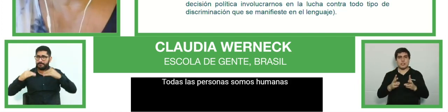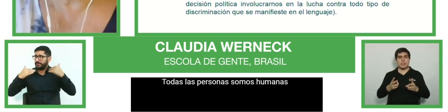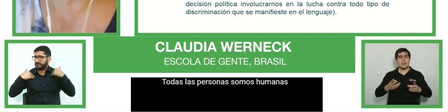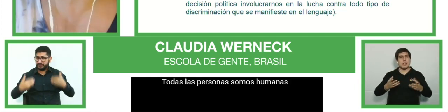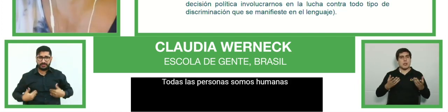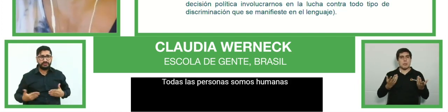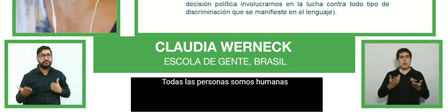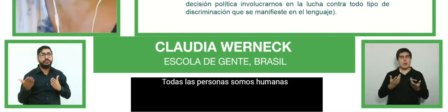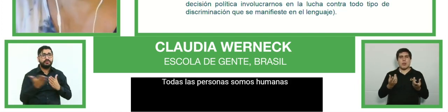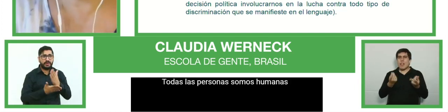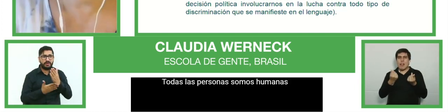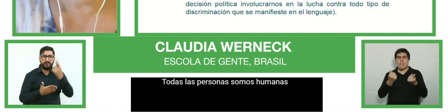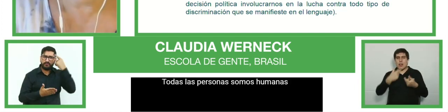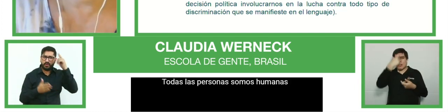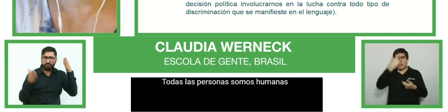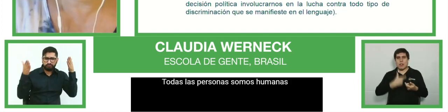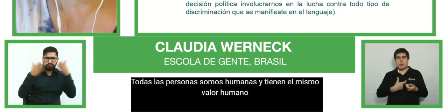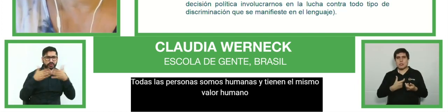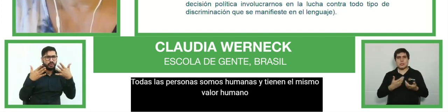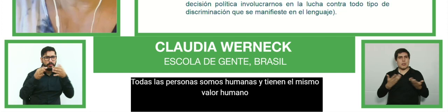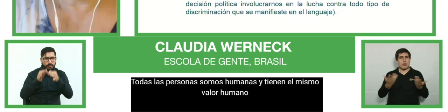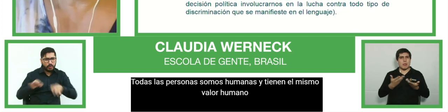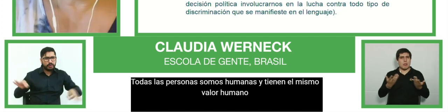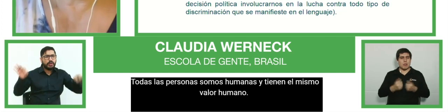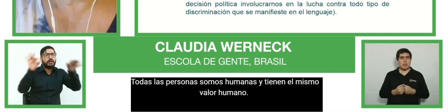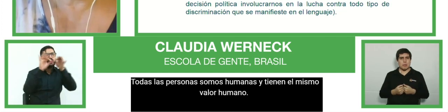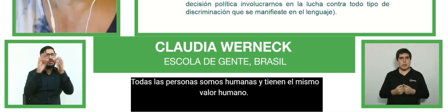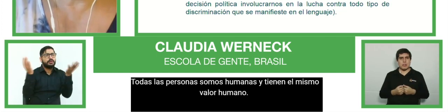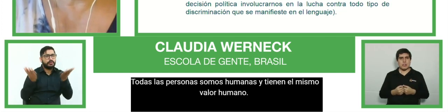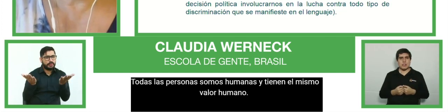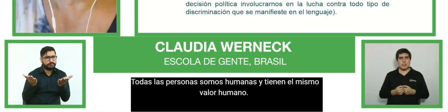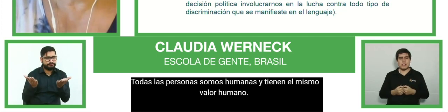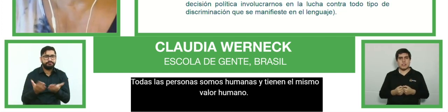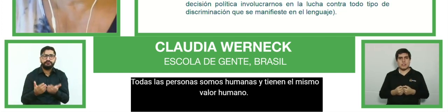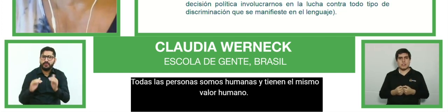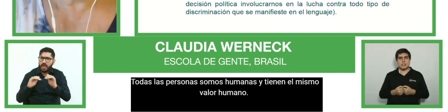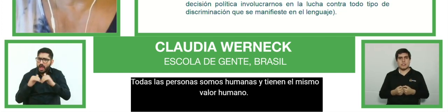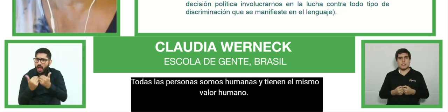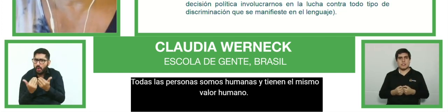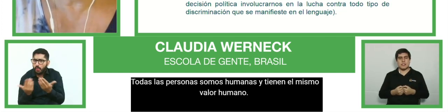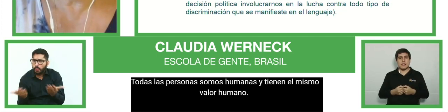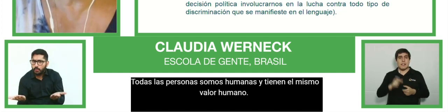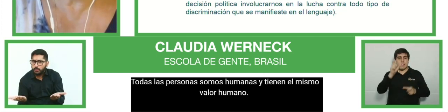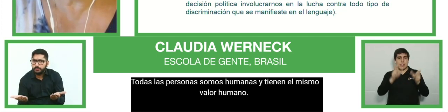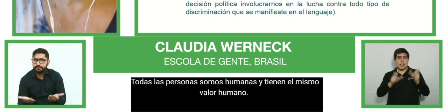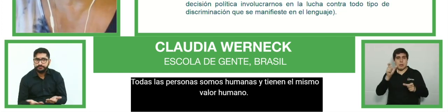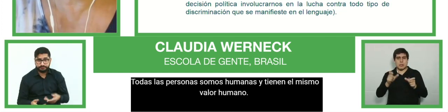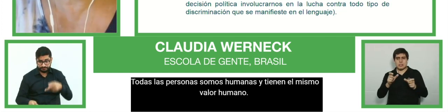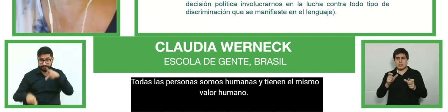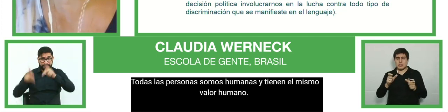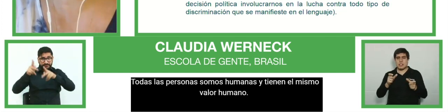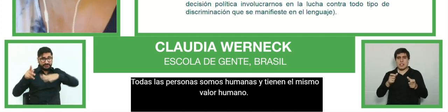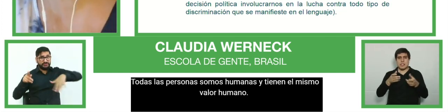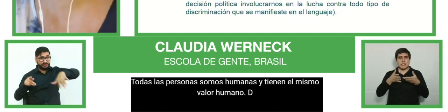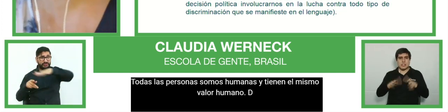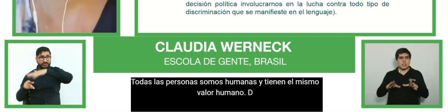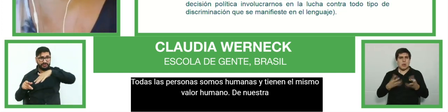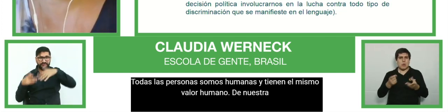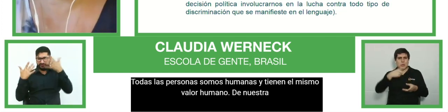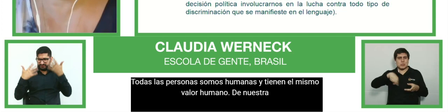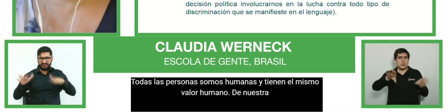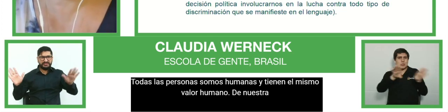human value come from? From our own infinite diversity or from our similarities, which are